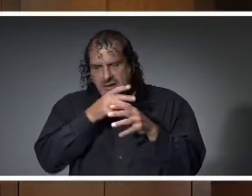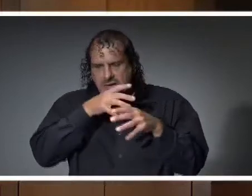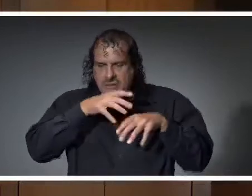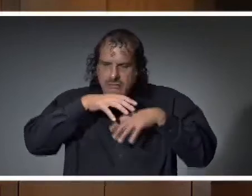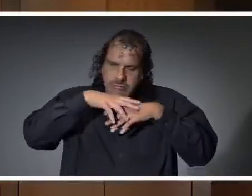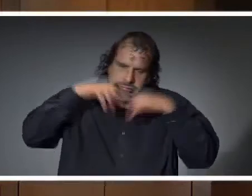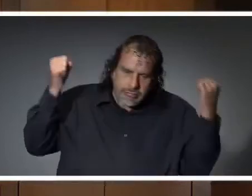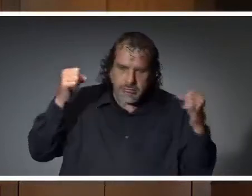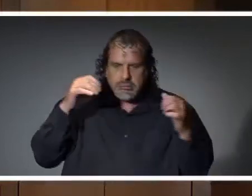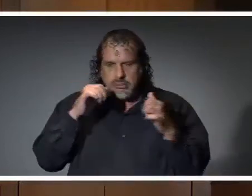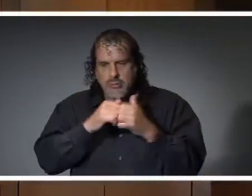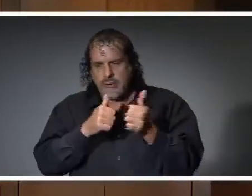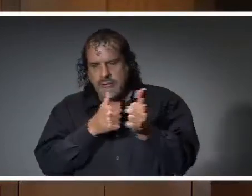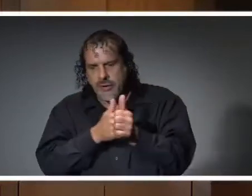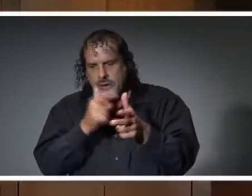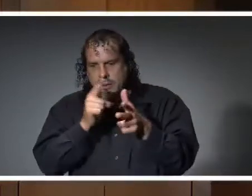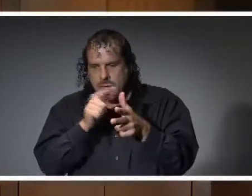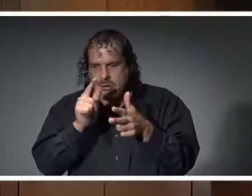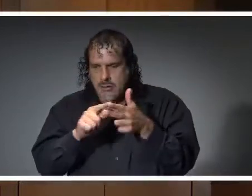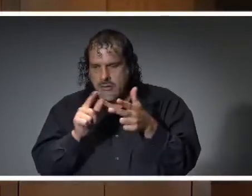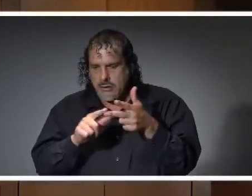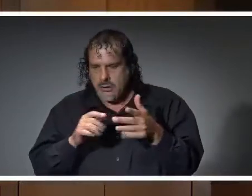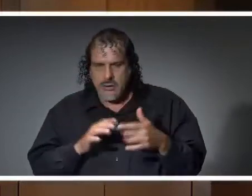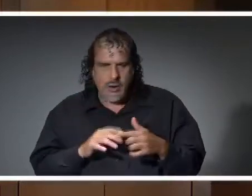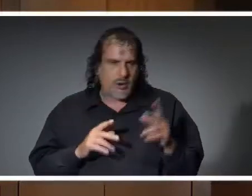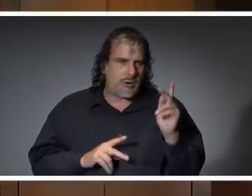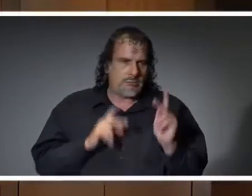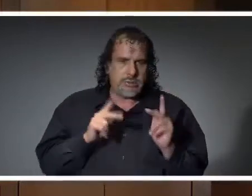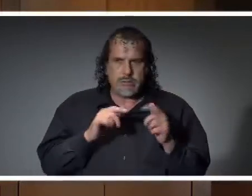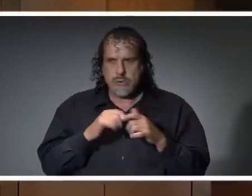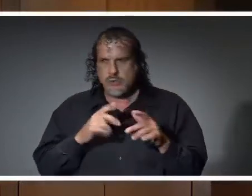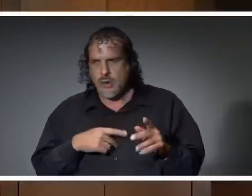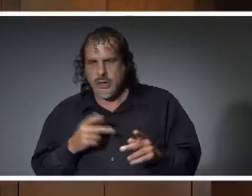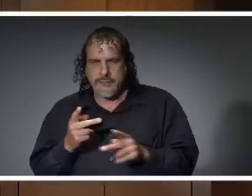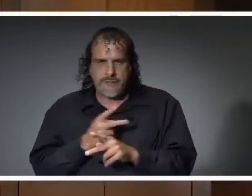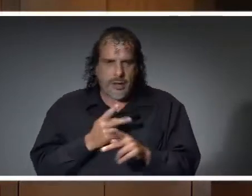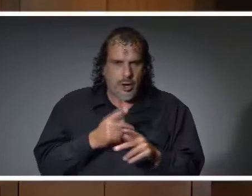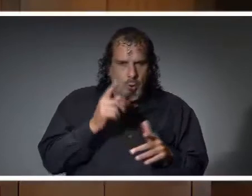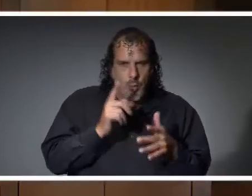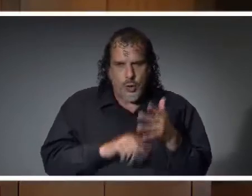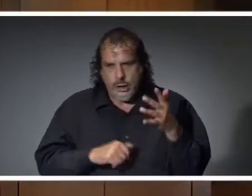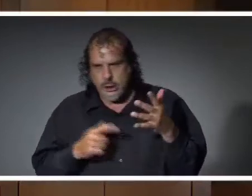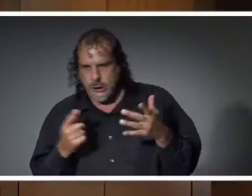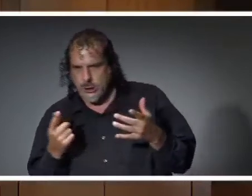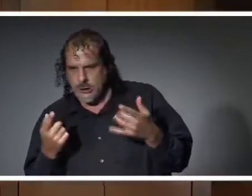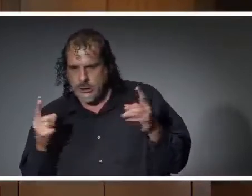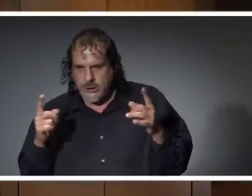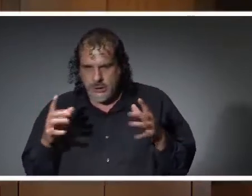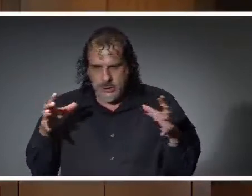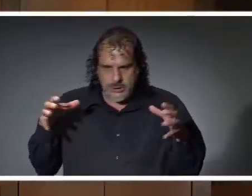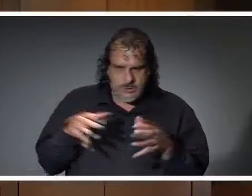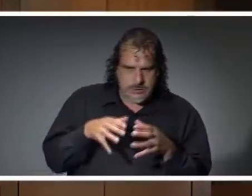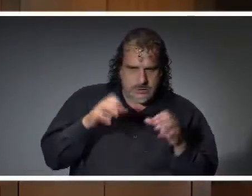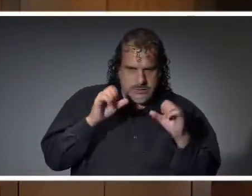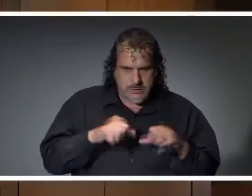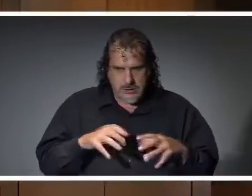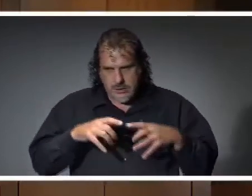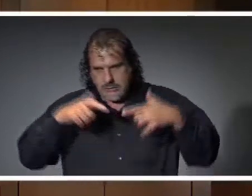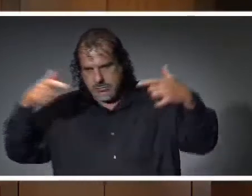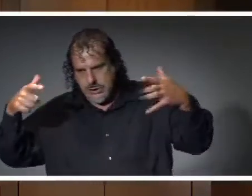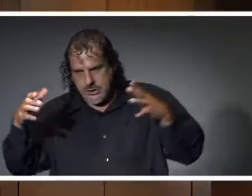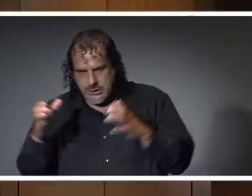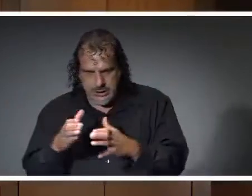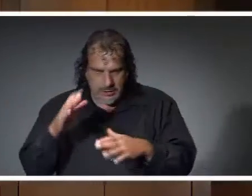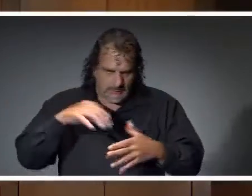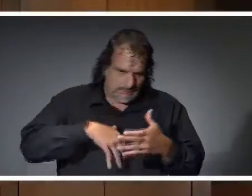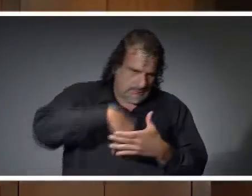Are the public trying to figure out what's what? We're asking, you know, social gatherings need to be small, need to be